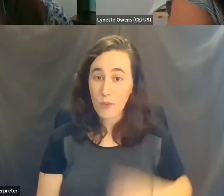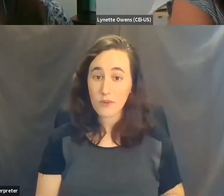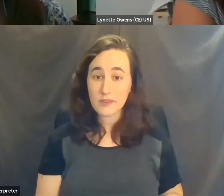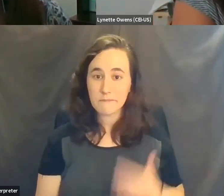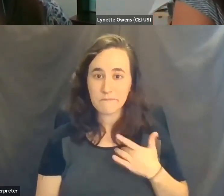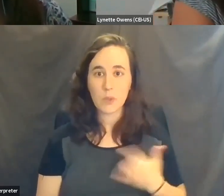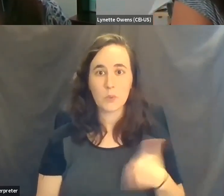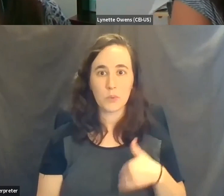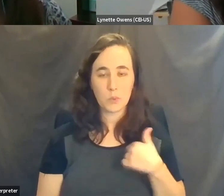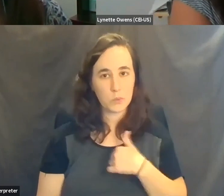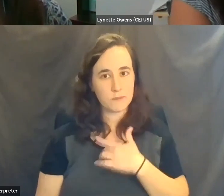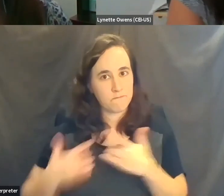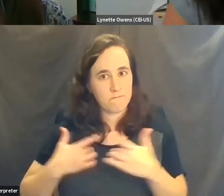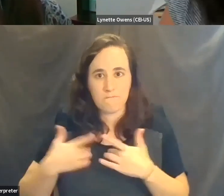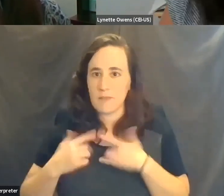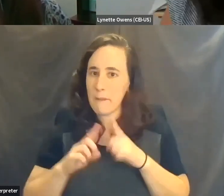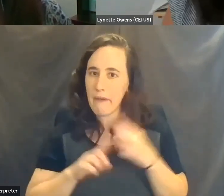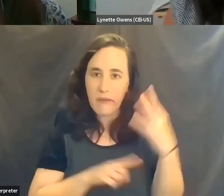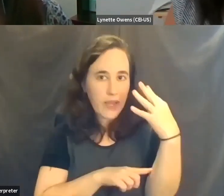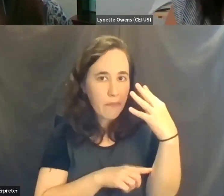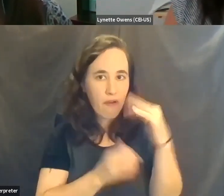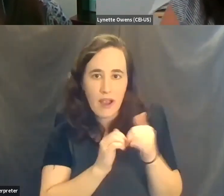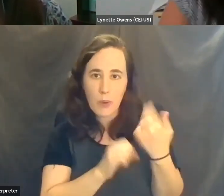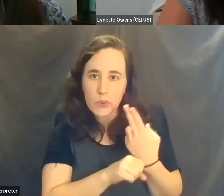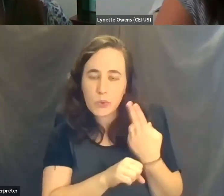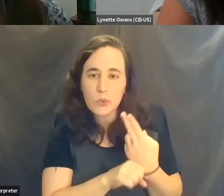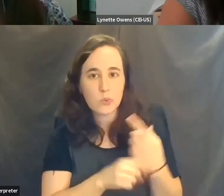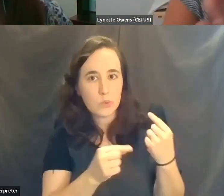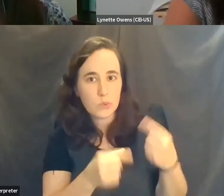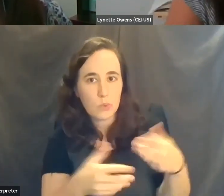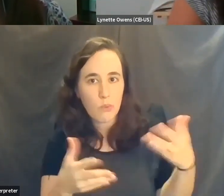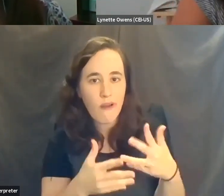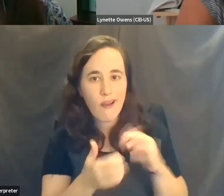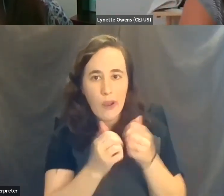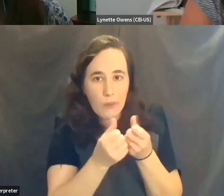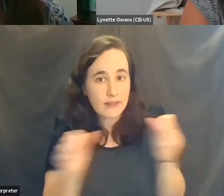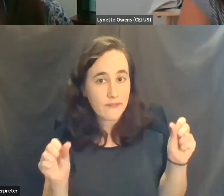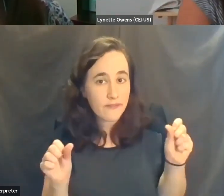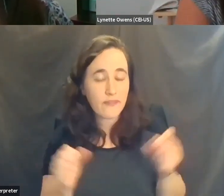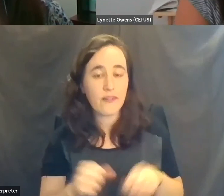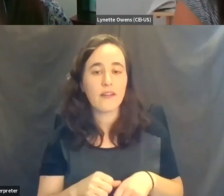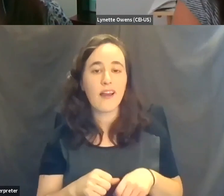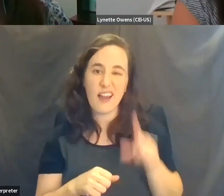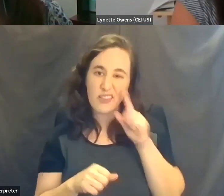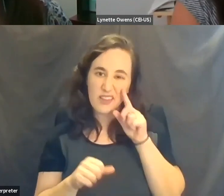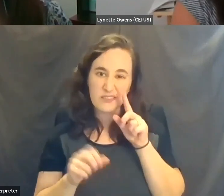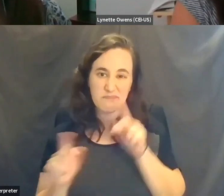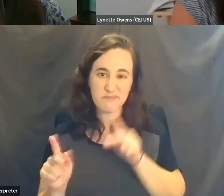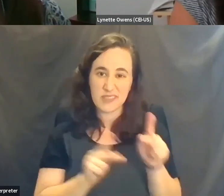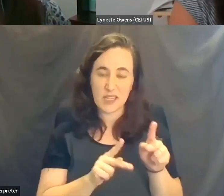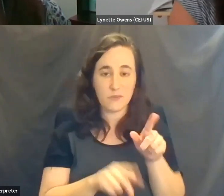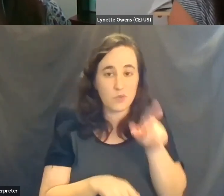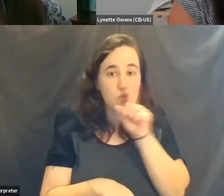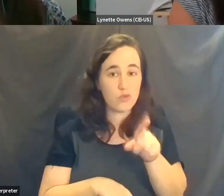on that camera and what we're doing with it and how we use it. But I think the same is true for remote learning and the